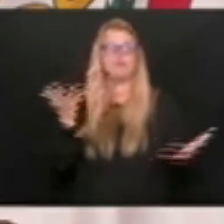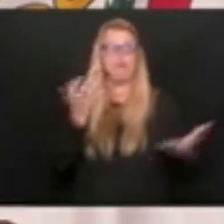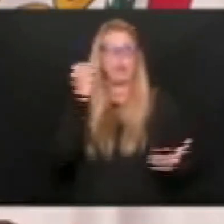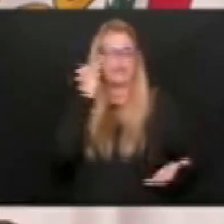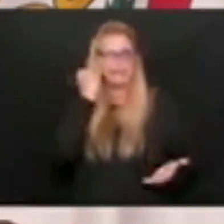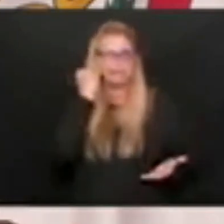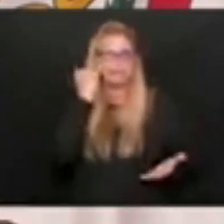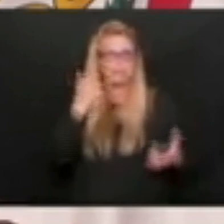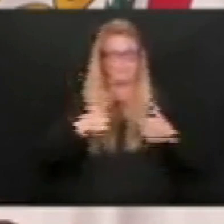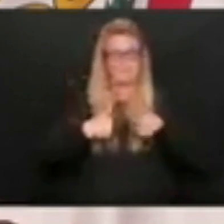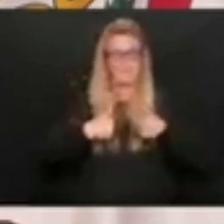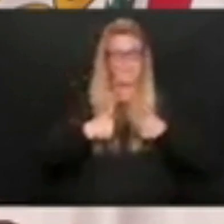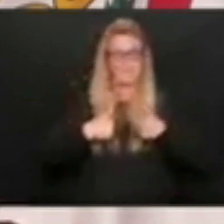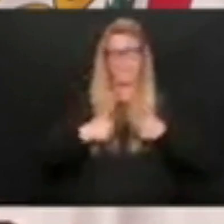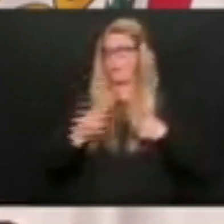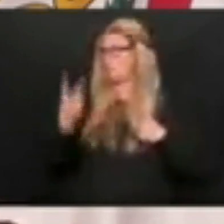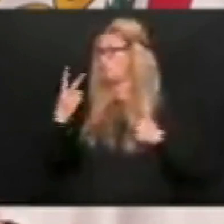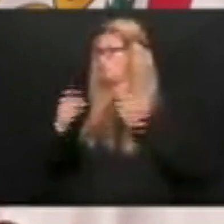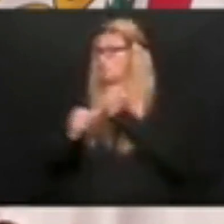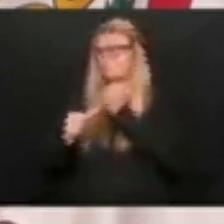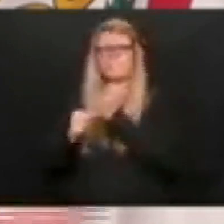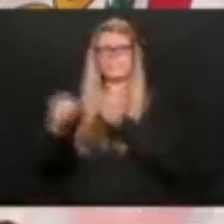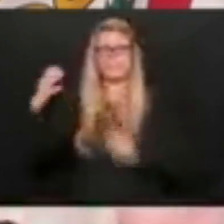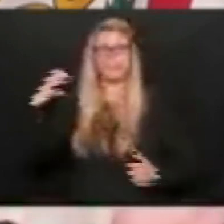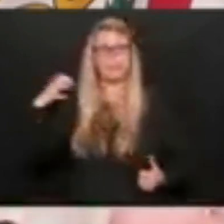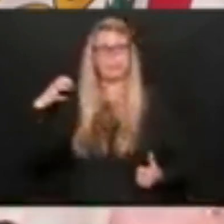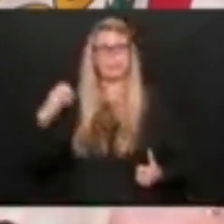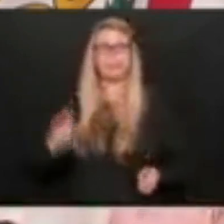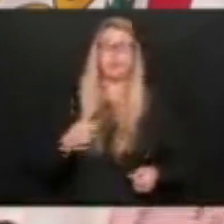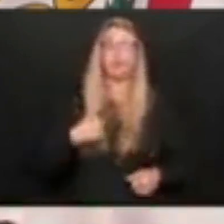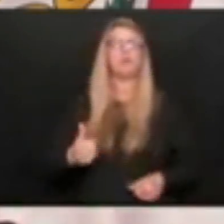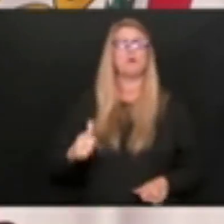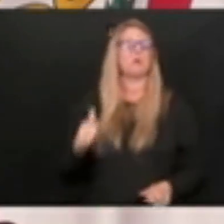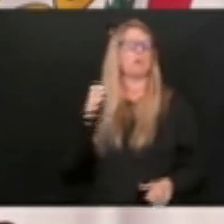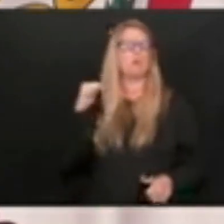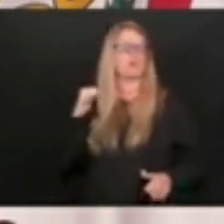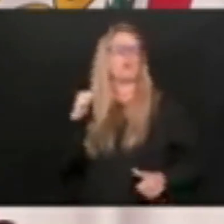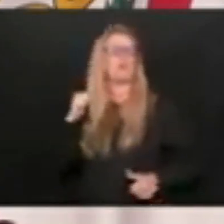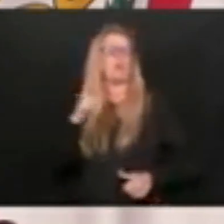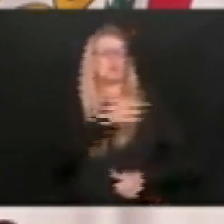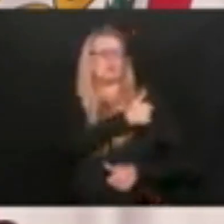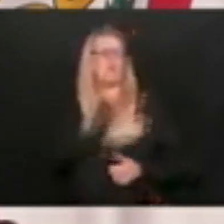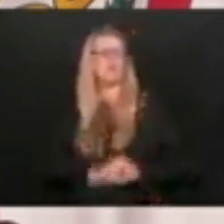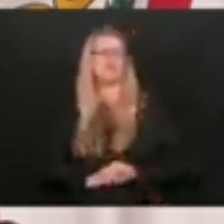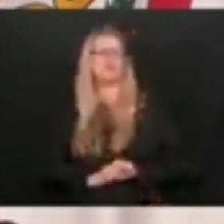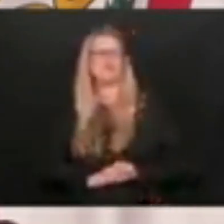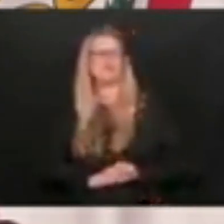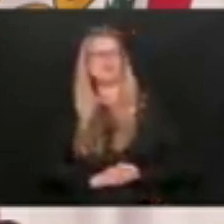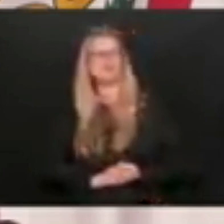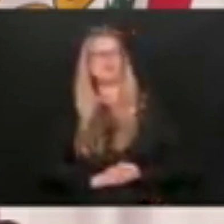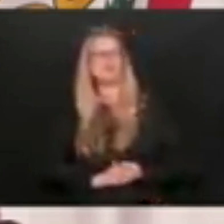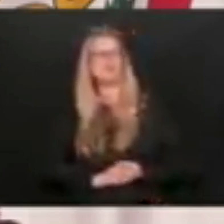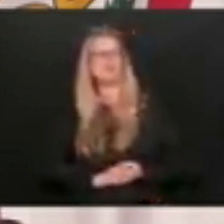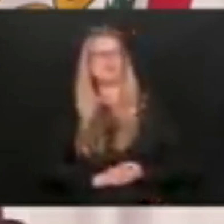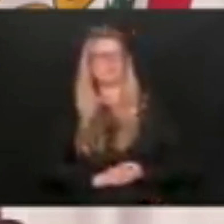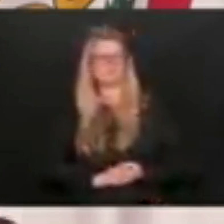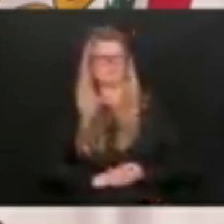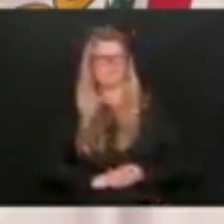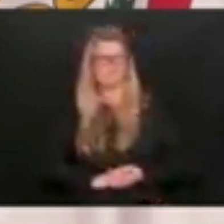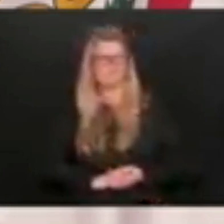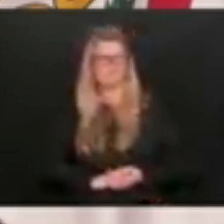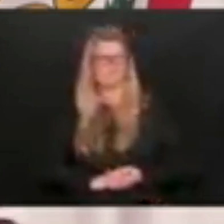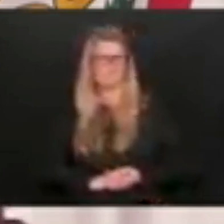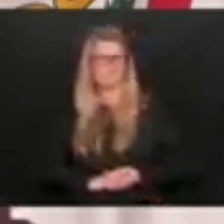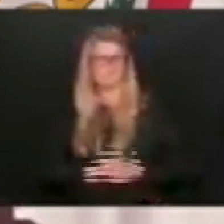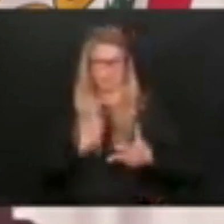myself and my 2 assistant coaches had decided we weren't going to take them, no matter what, we weren't going to do it? There's a great